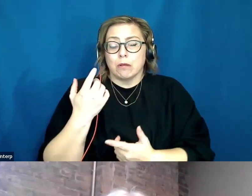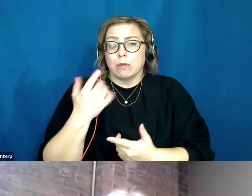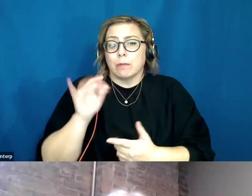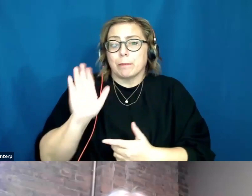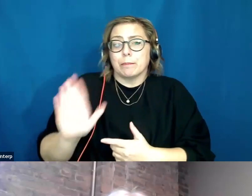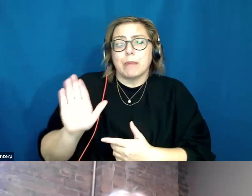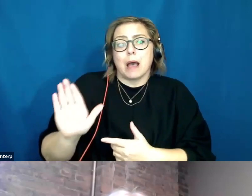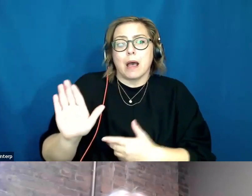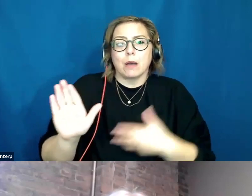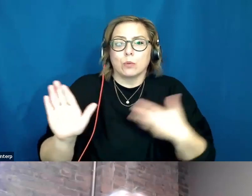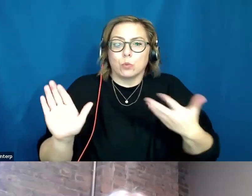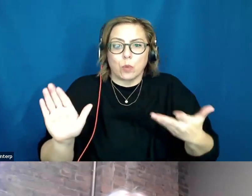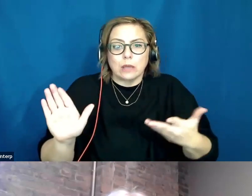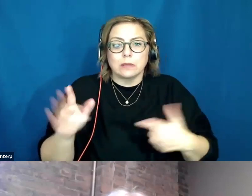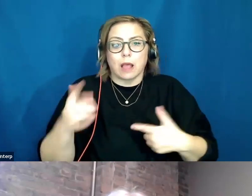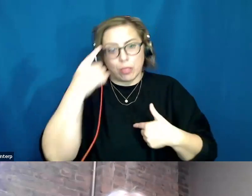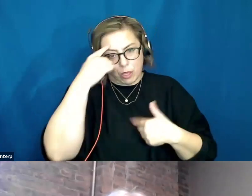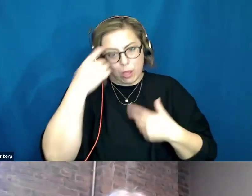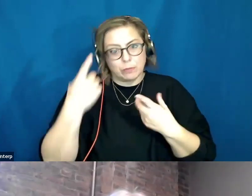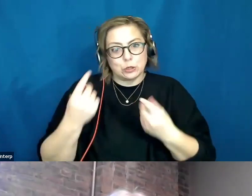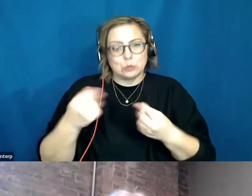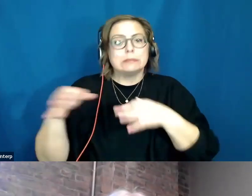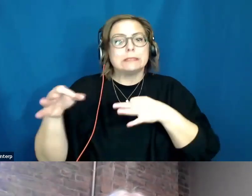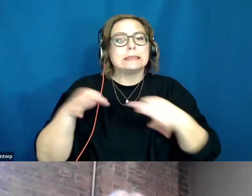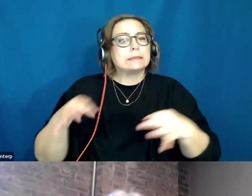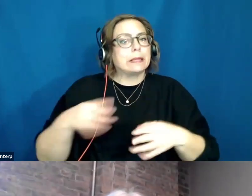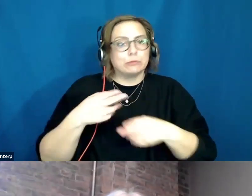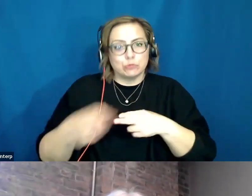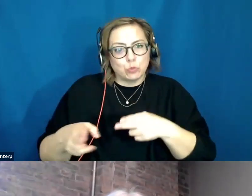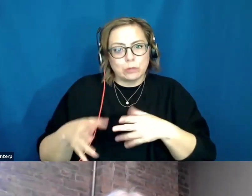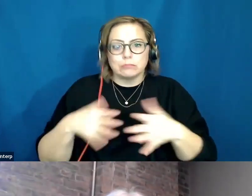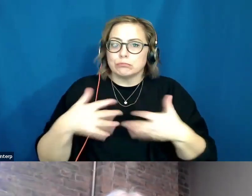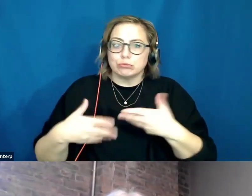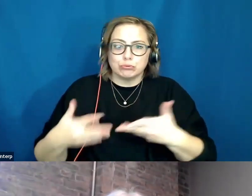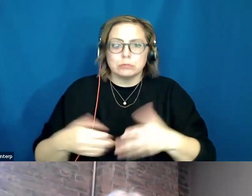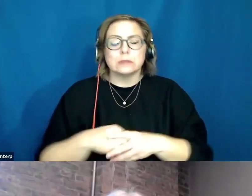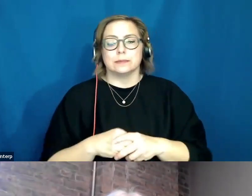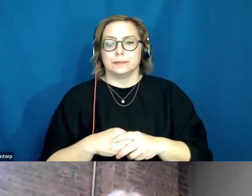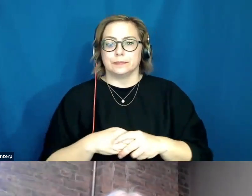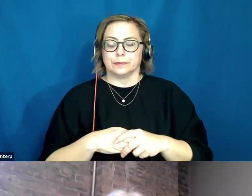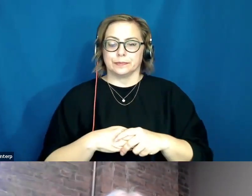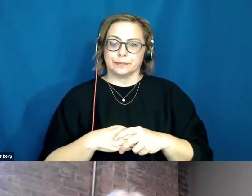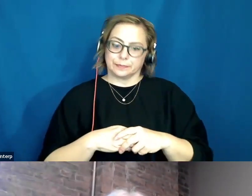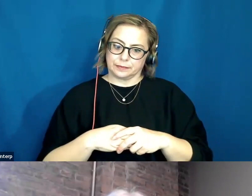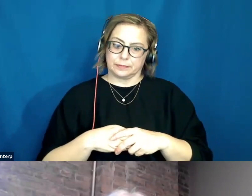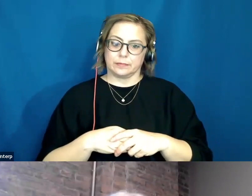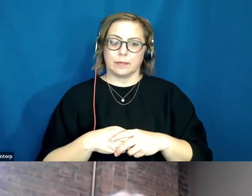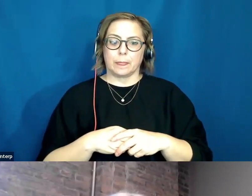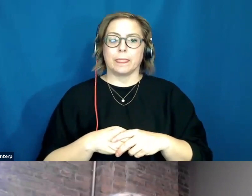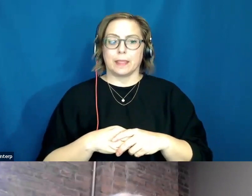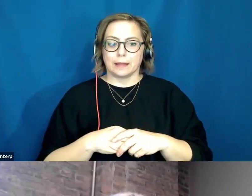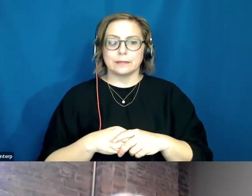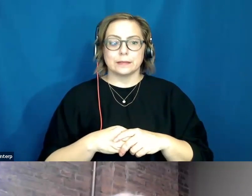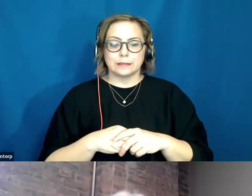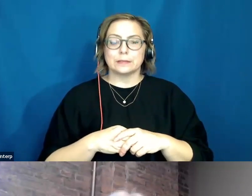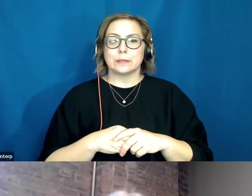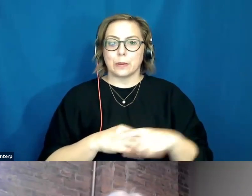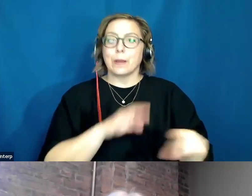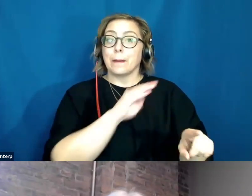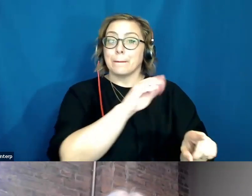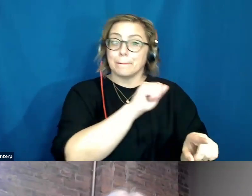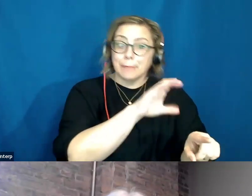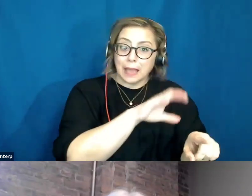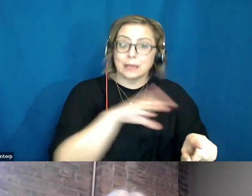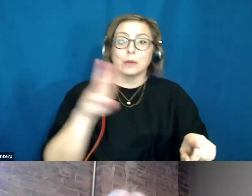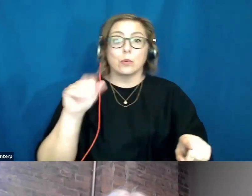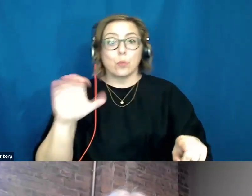just go through that sort of quickly-ish, and there are a lot of similarities to what we do